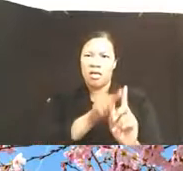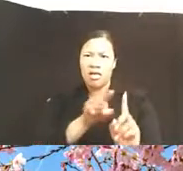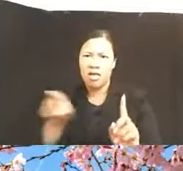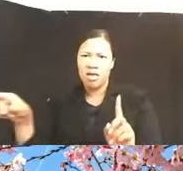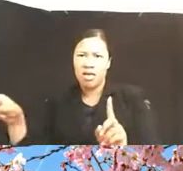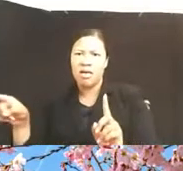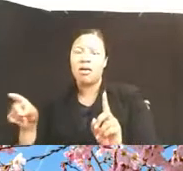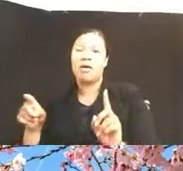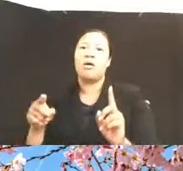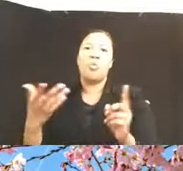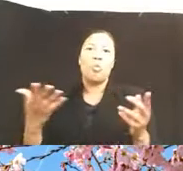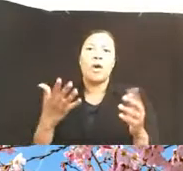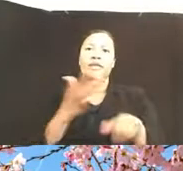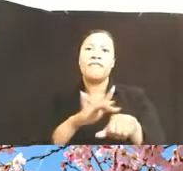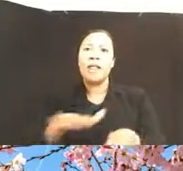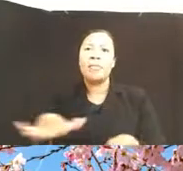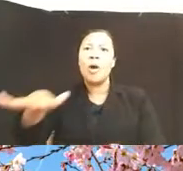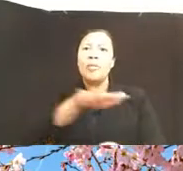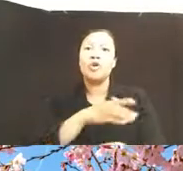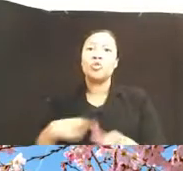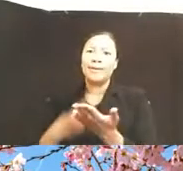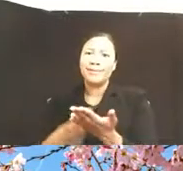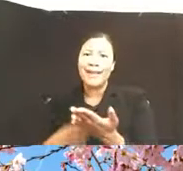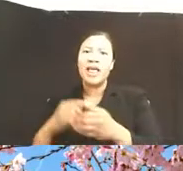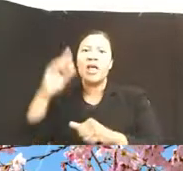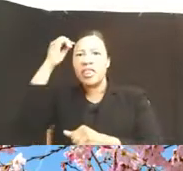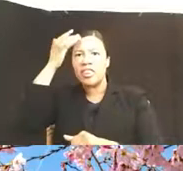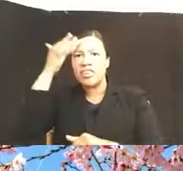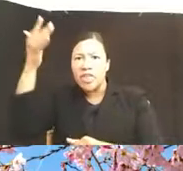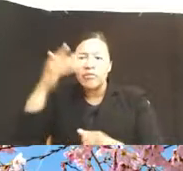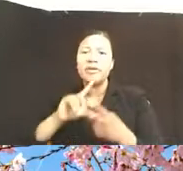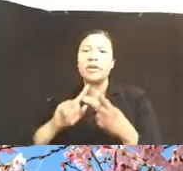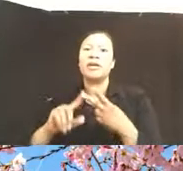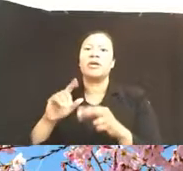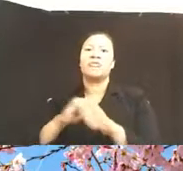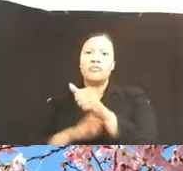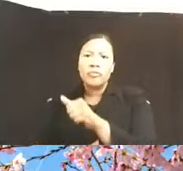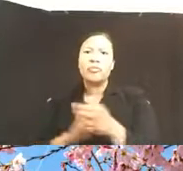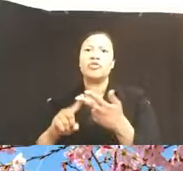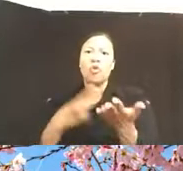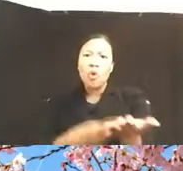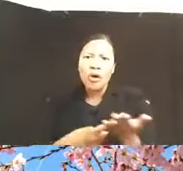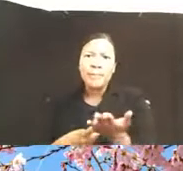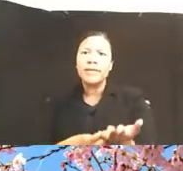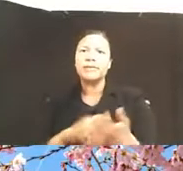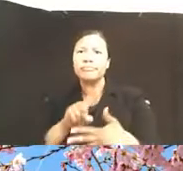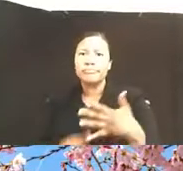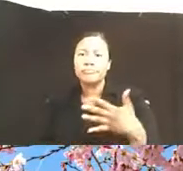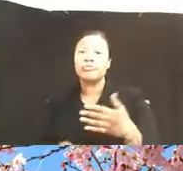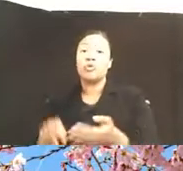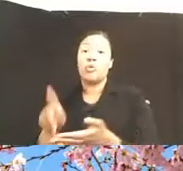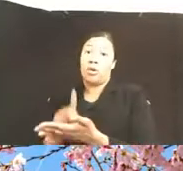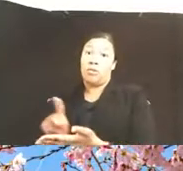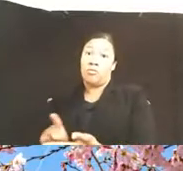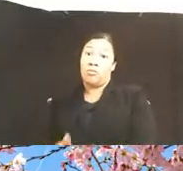discussed theories, schools of thought, frameworks, arguments, even footnote contents. On a weekly basis, I'd send her away